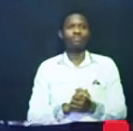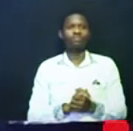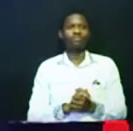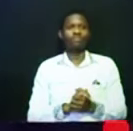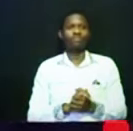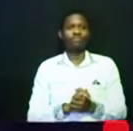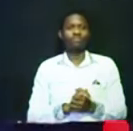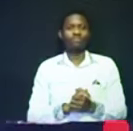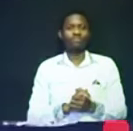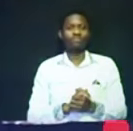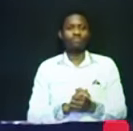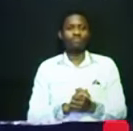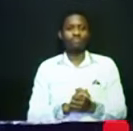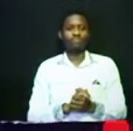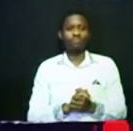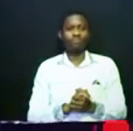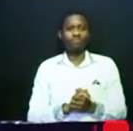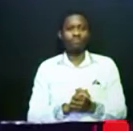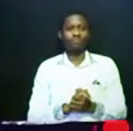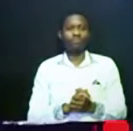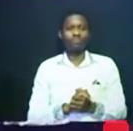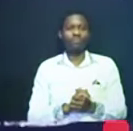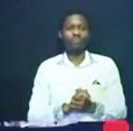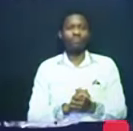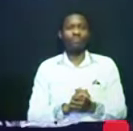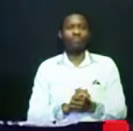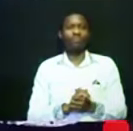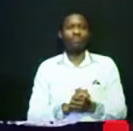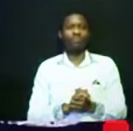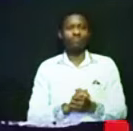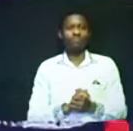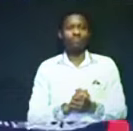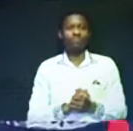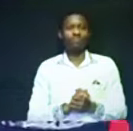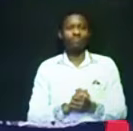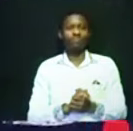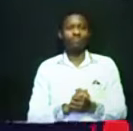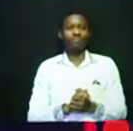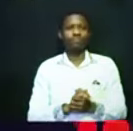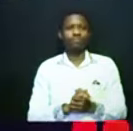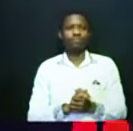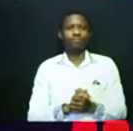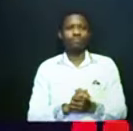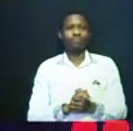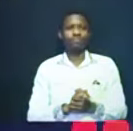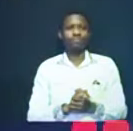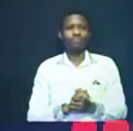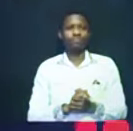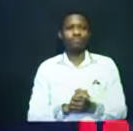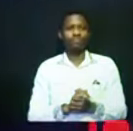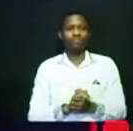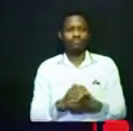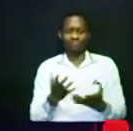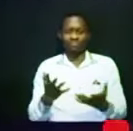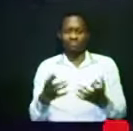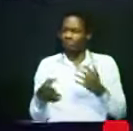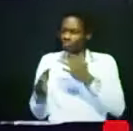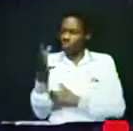ho konifa ana benkum na de wo be kro ni nyina wadi ye. He wants this man to